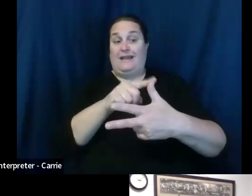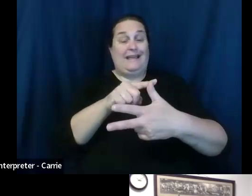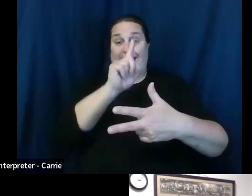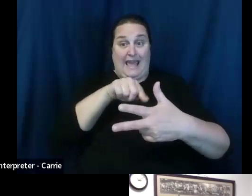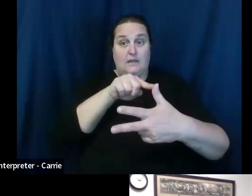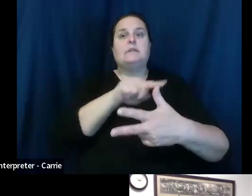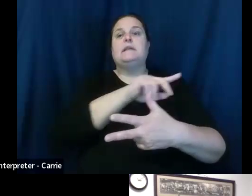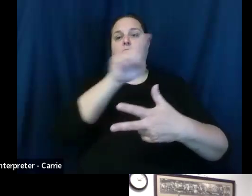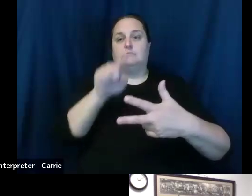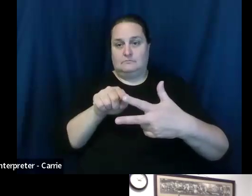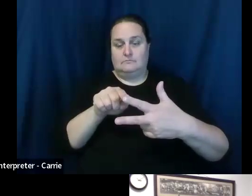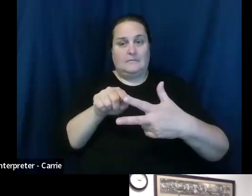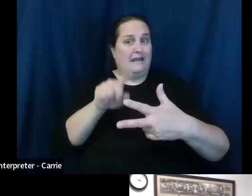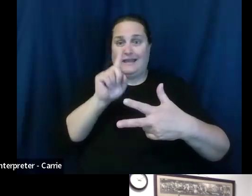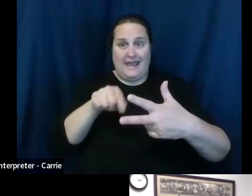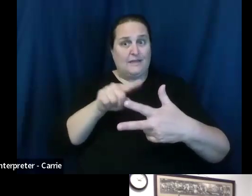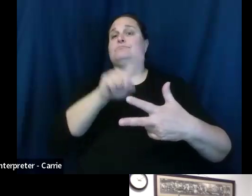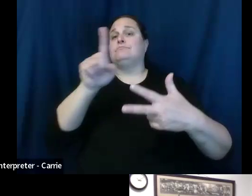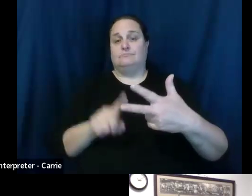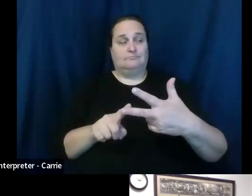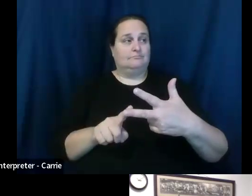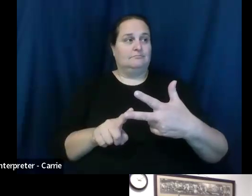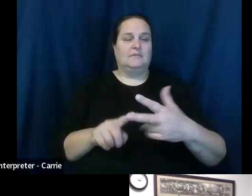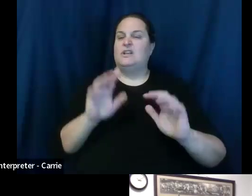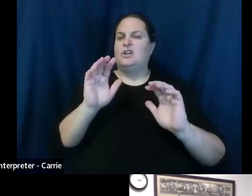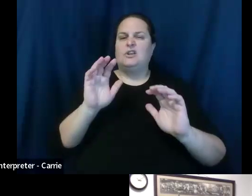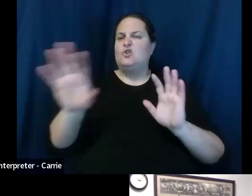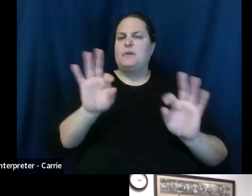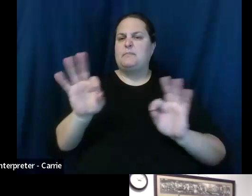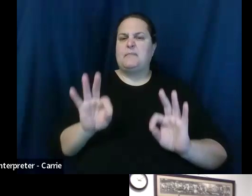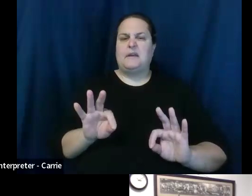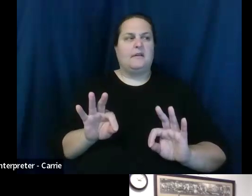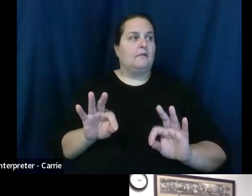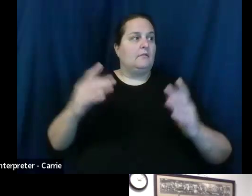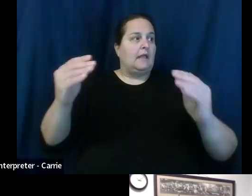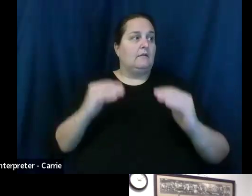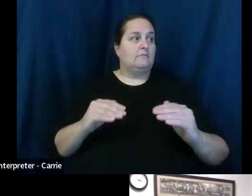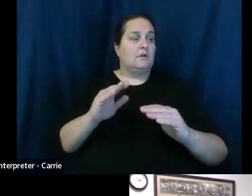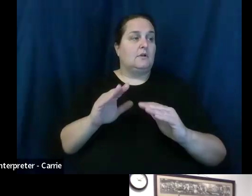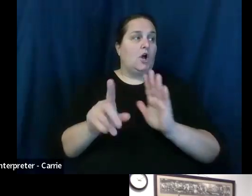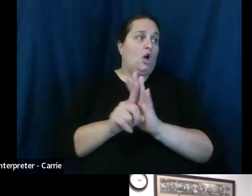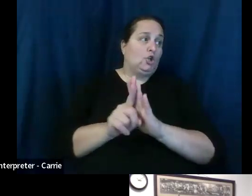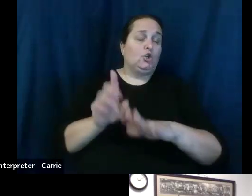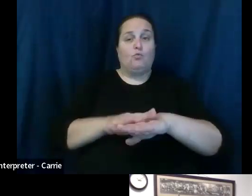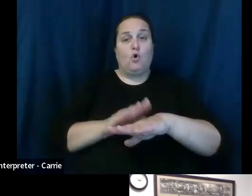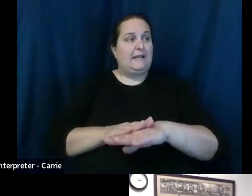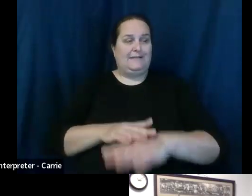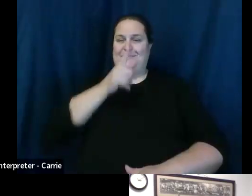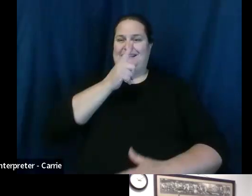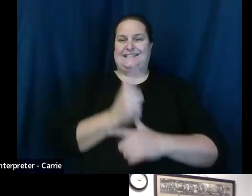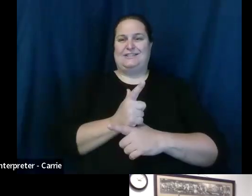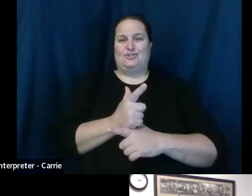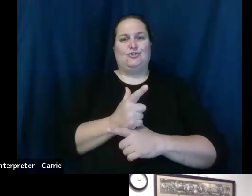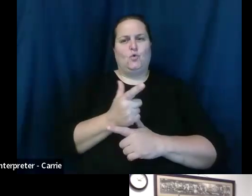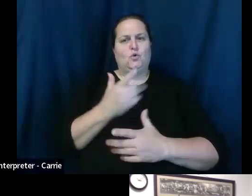You can choose different people for different tasks. My sister is much better at texting than my mom, so I will put her first